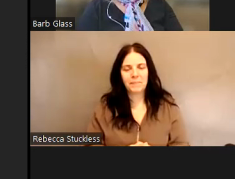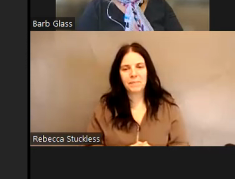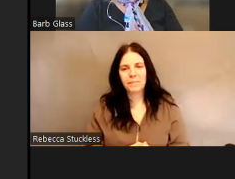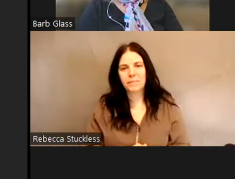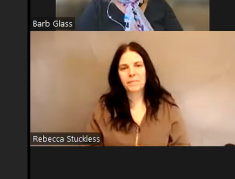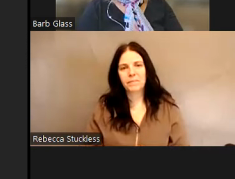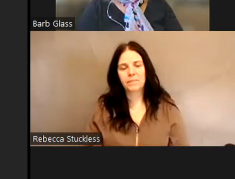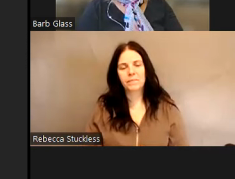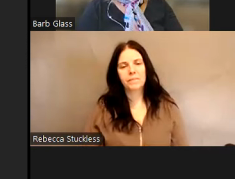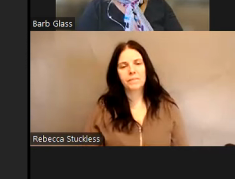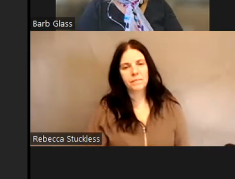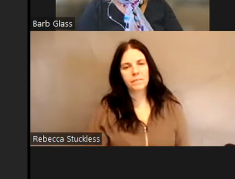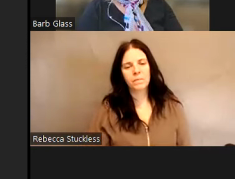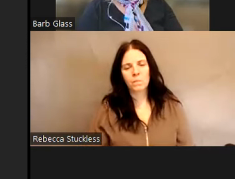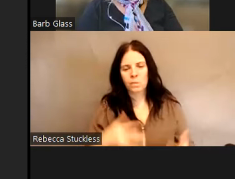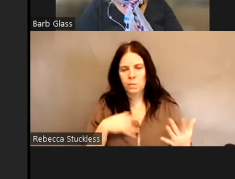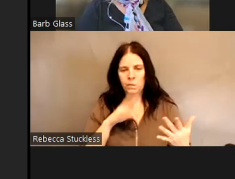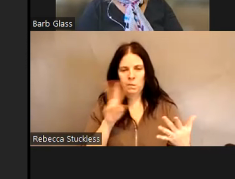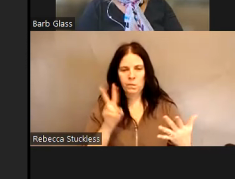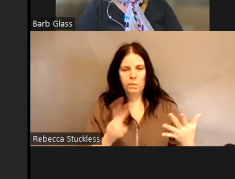Just going back to my chat here.